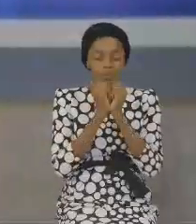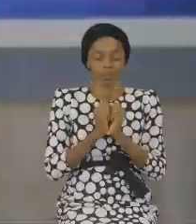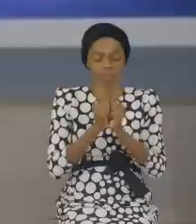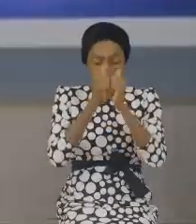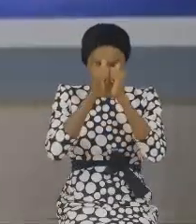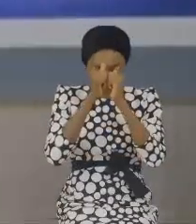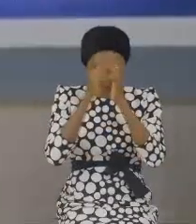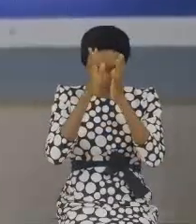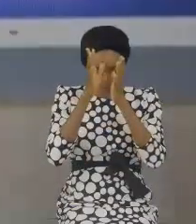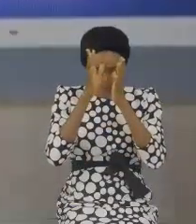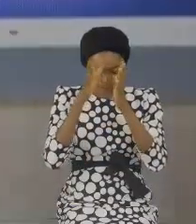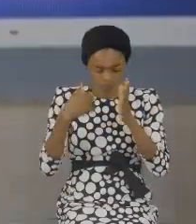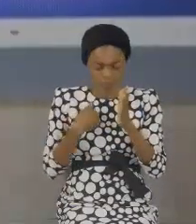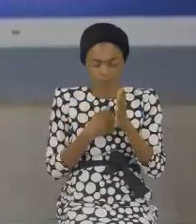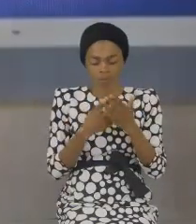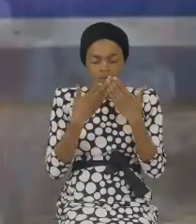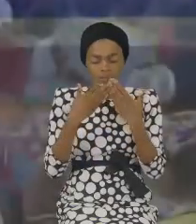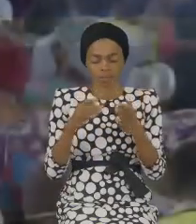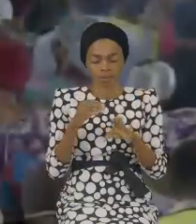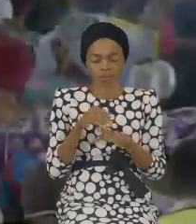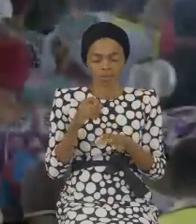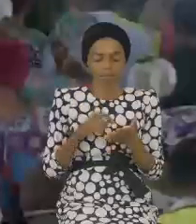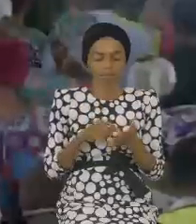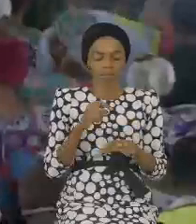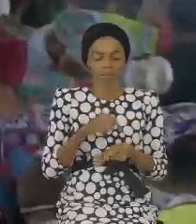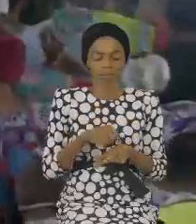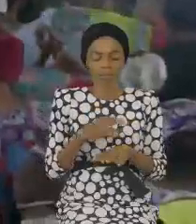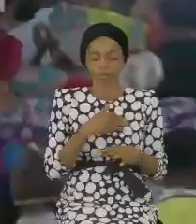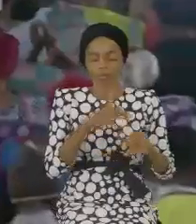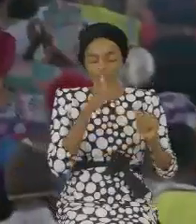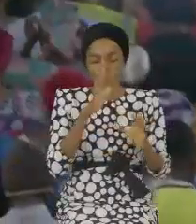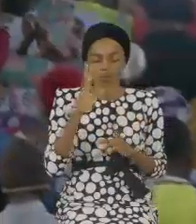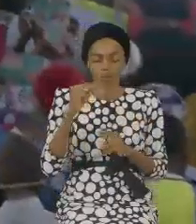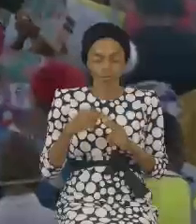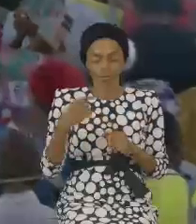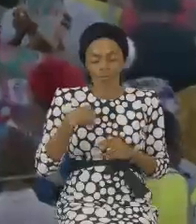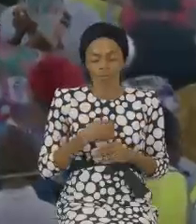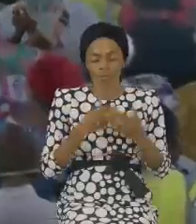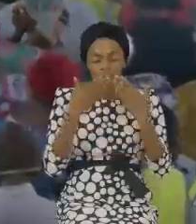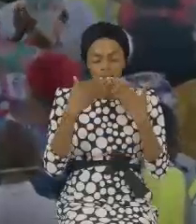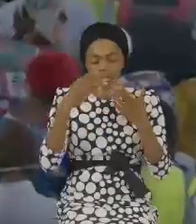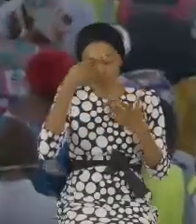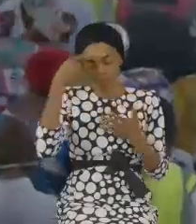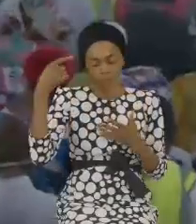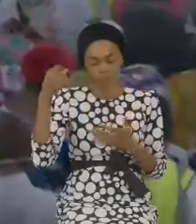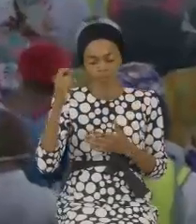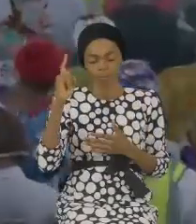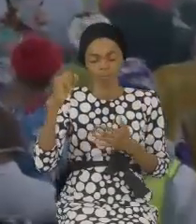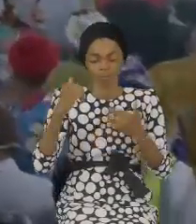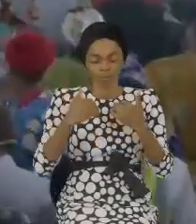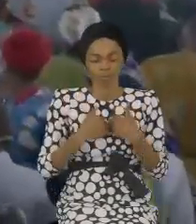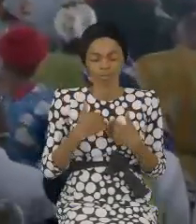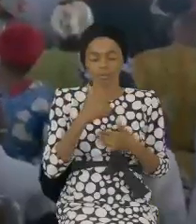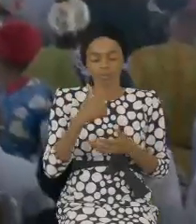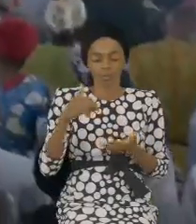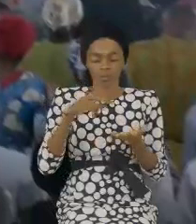Father, we thank you at this time and bless your name. We thank you because you have a